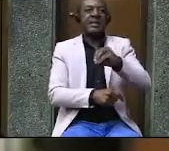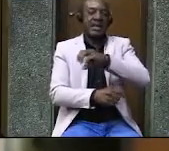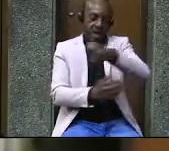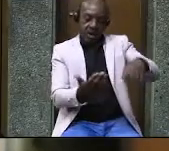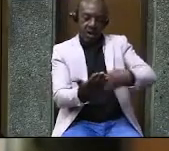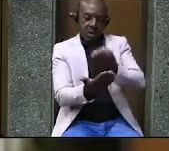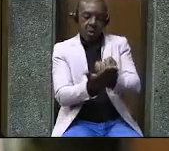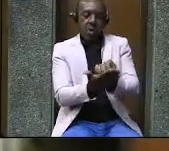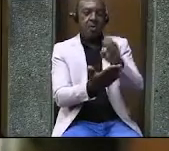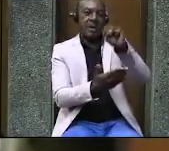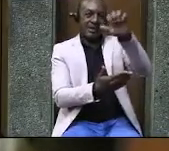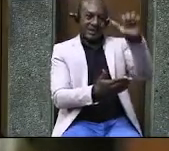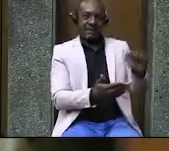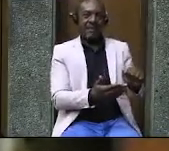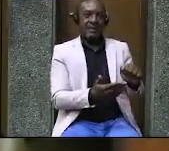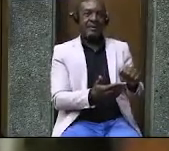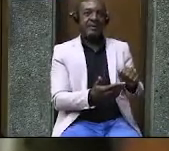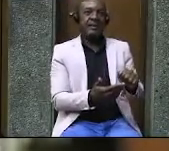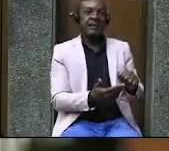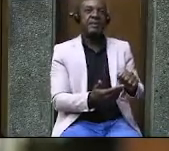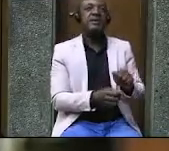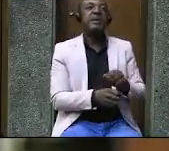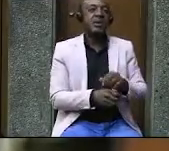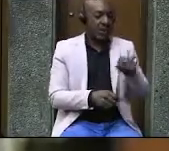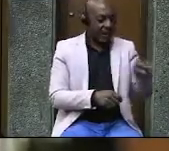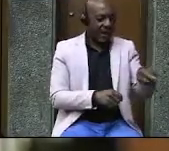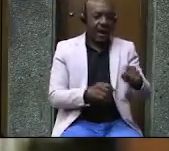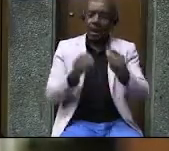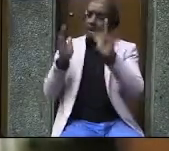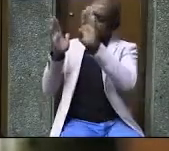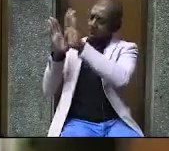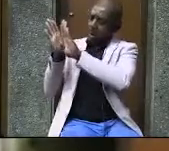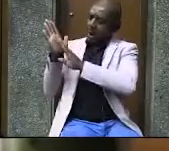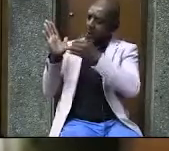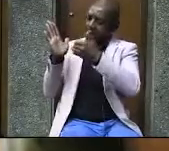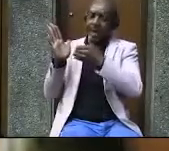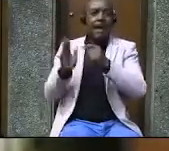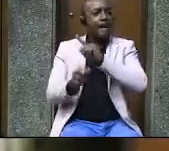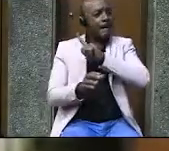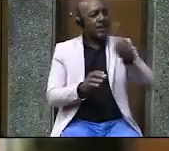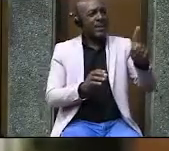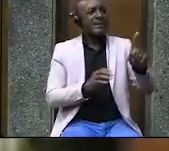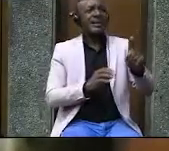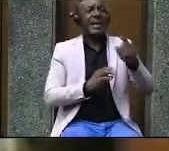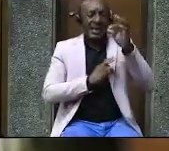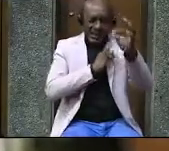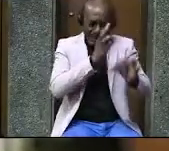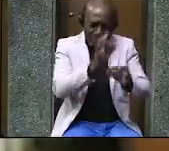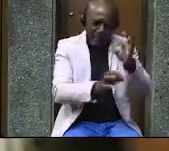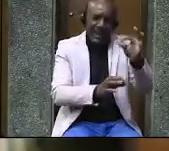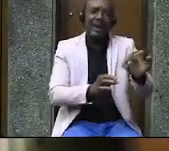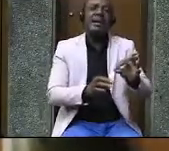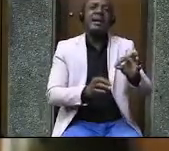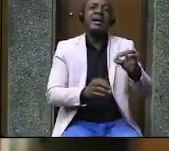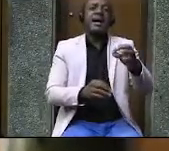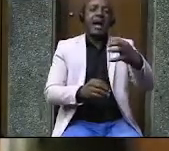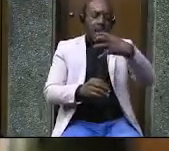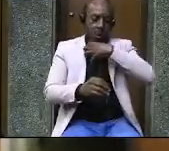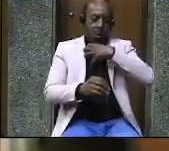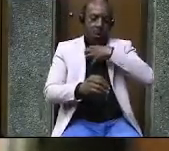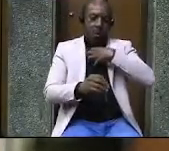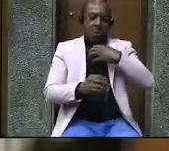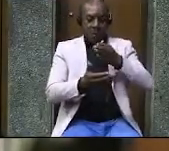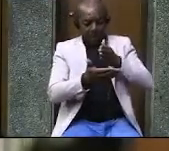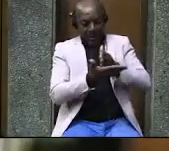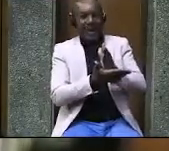to guide the expropriation bill. Now, if these factors, these are mentioned in Horo Namonana,